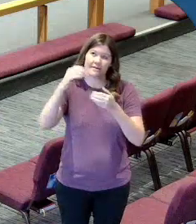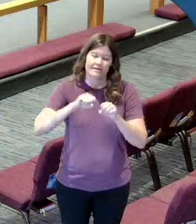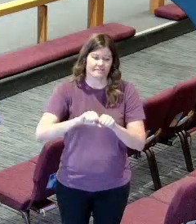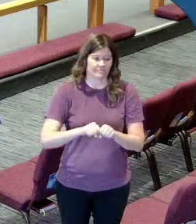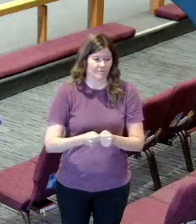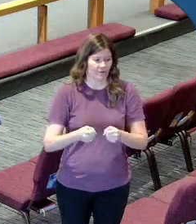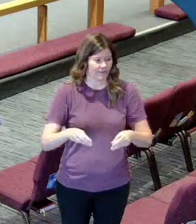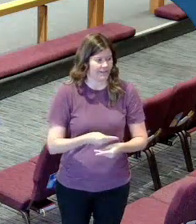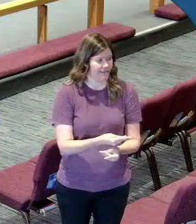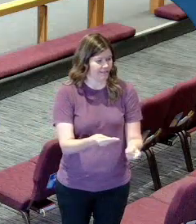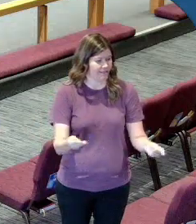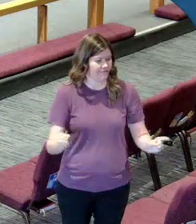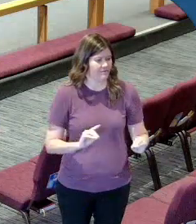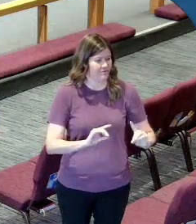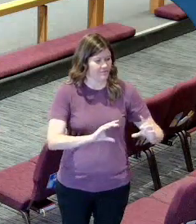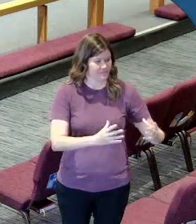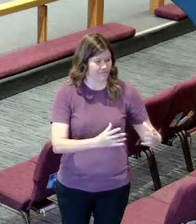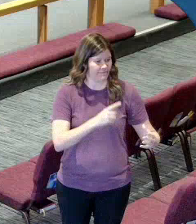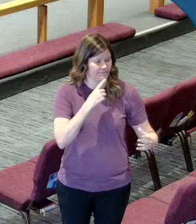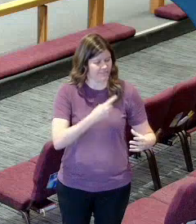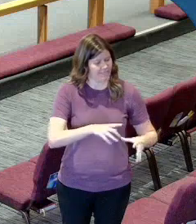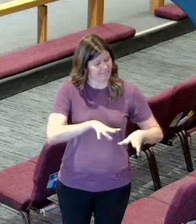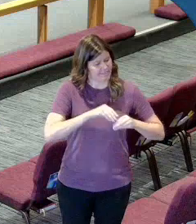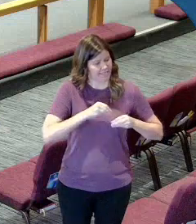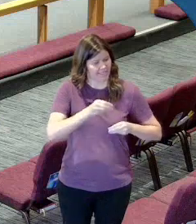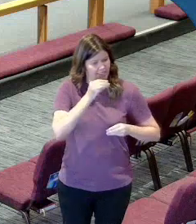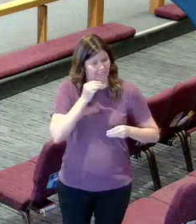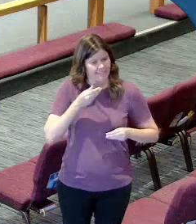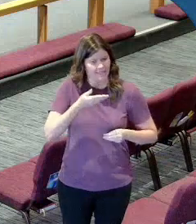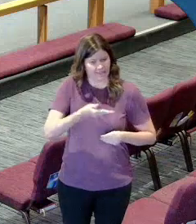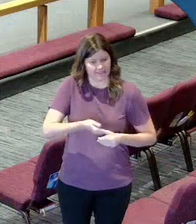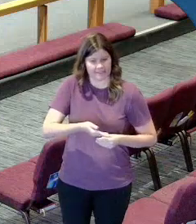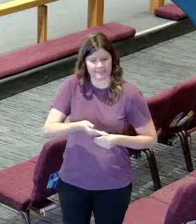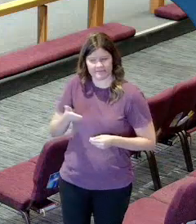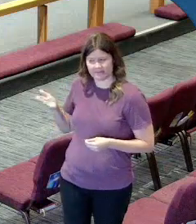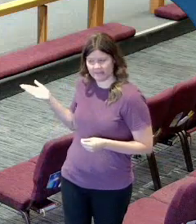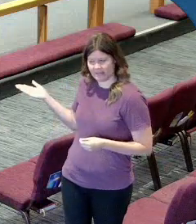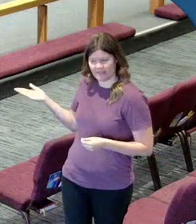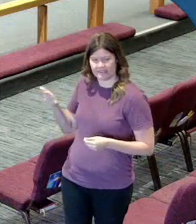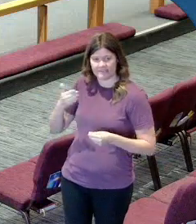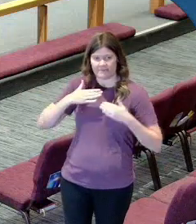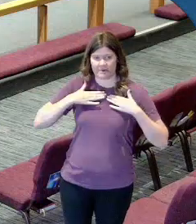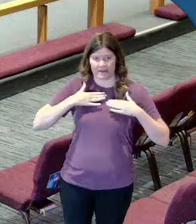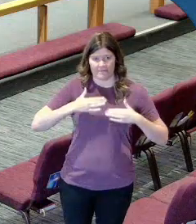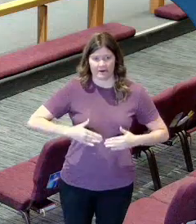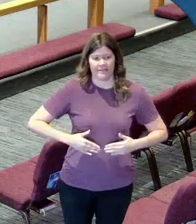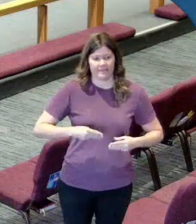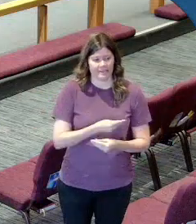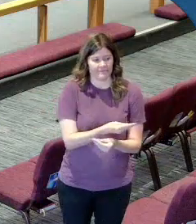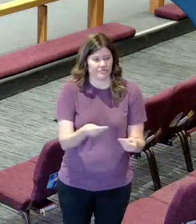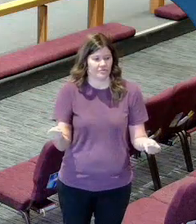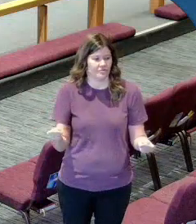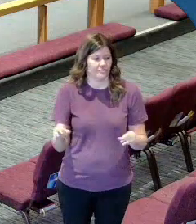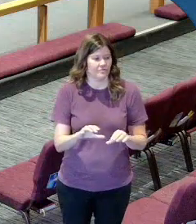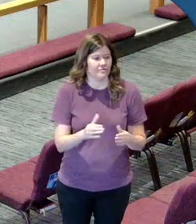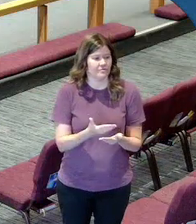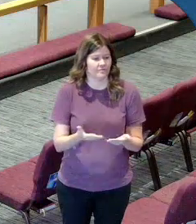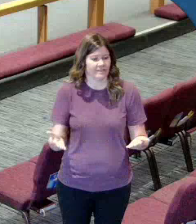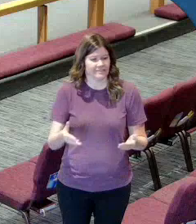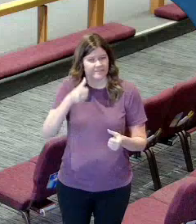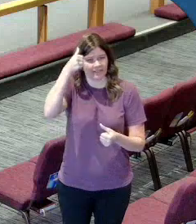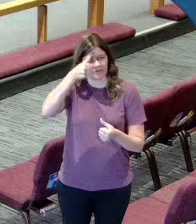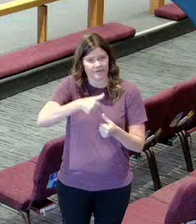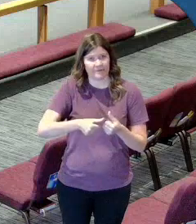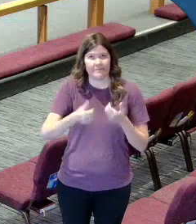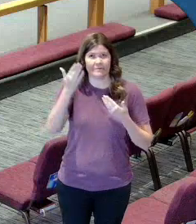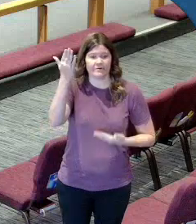it to his disciples, saying, "Take and eat. This is my body, which is given for you. Do this in